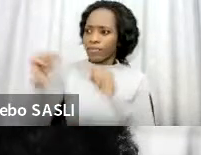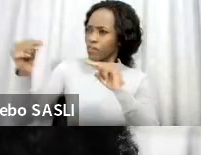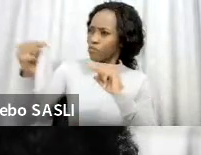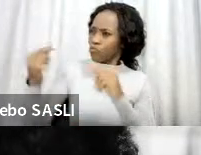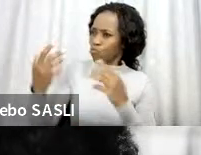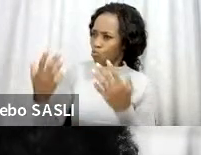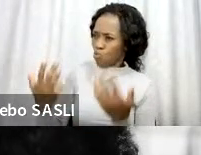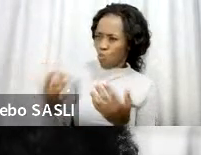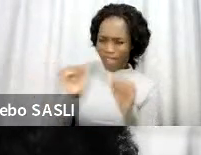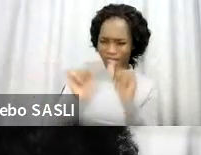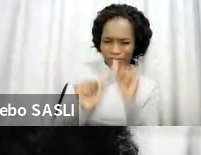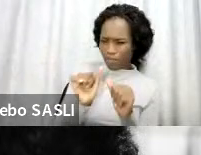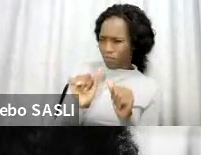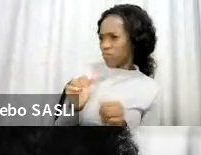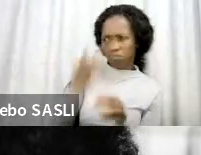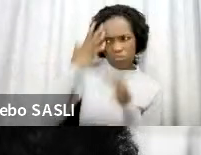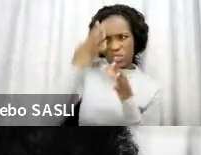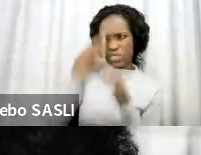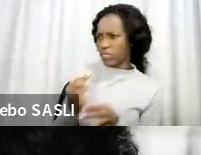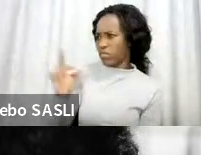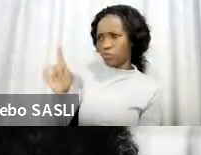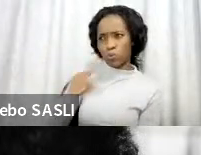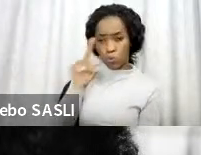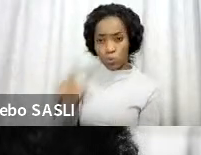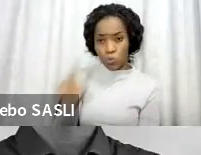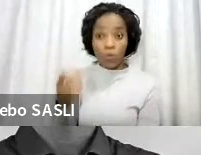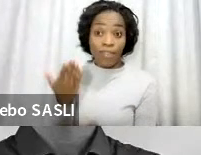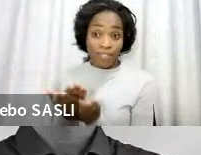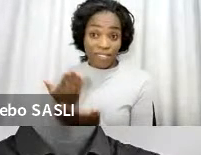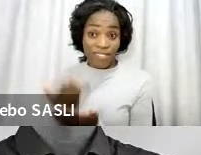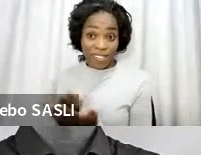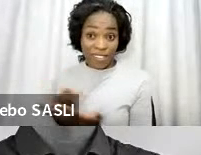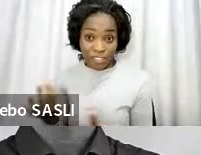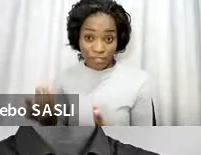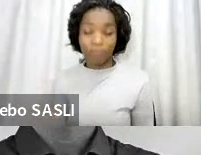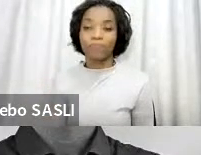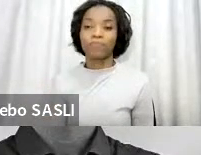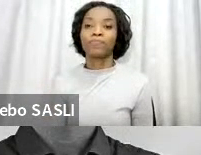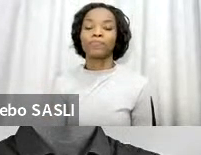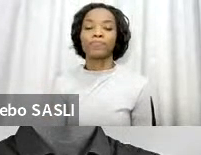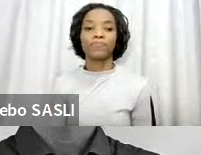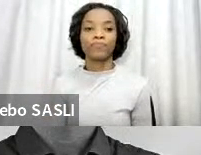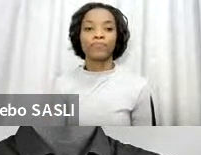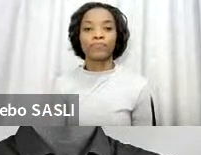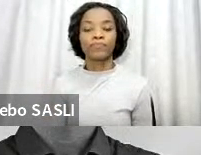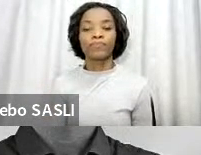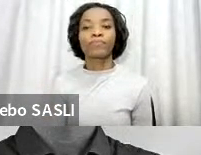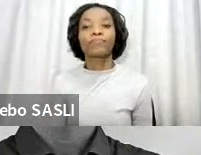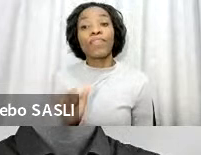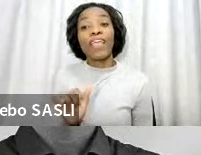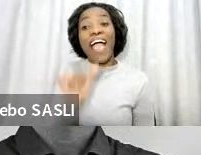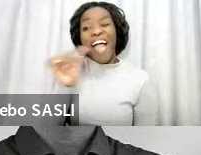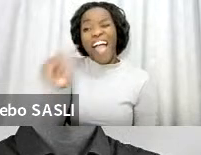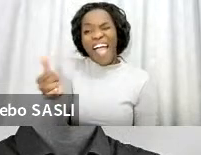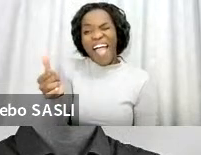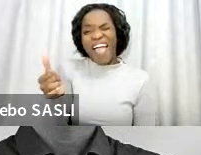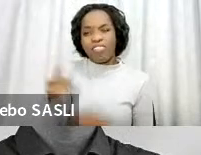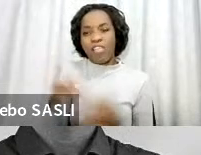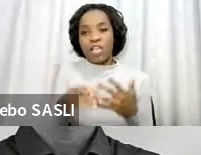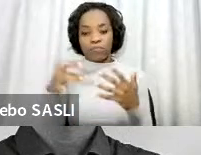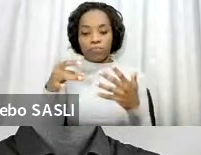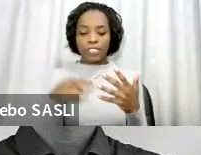or decisions that are made by SARS. The other aspect that